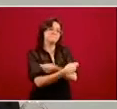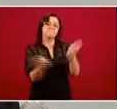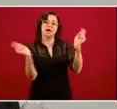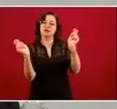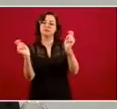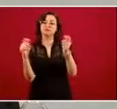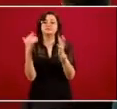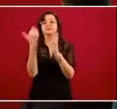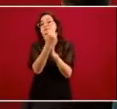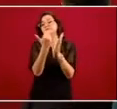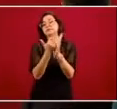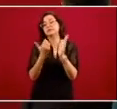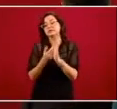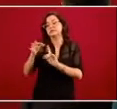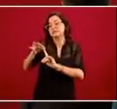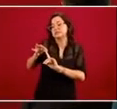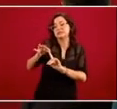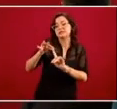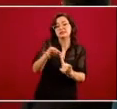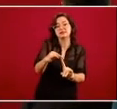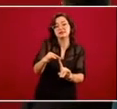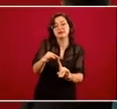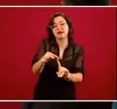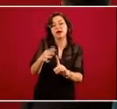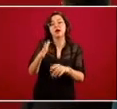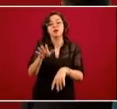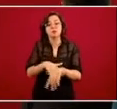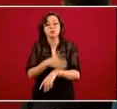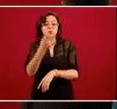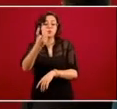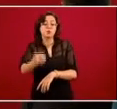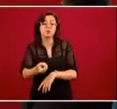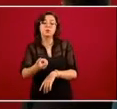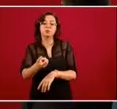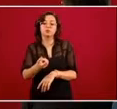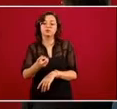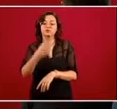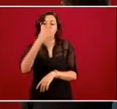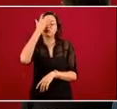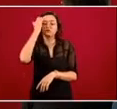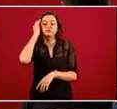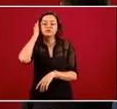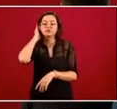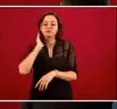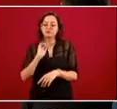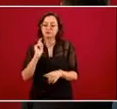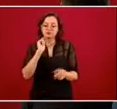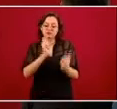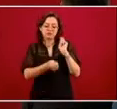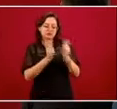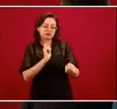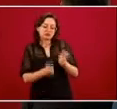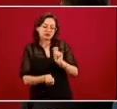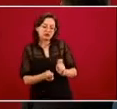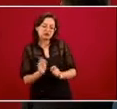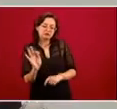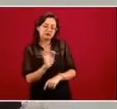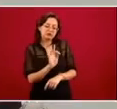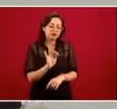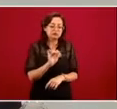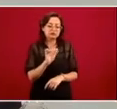of the state, well, this is a set of guidelines, and because of it, it can be